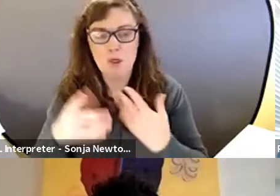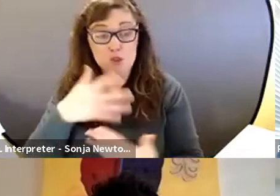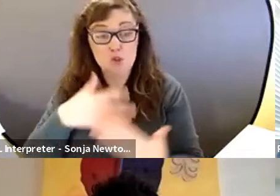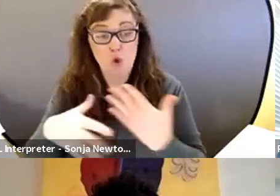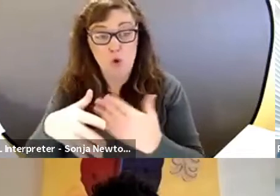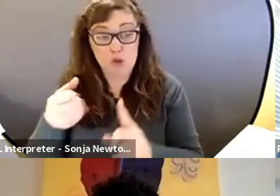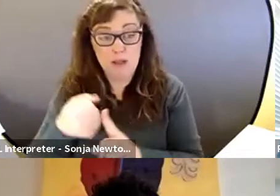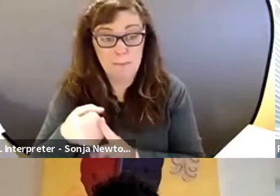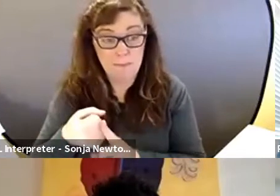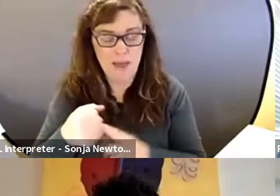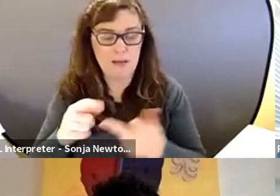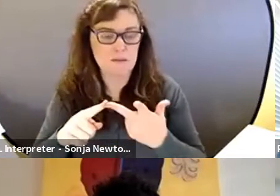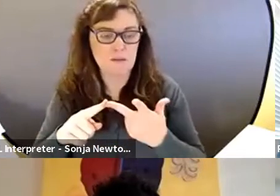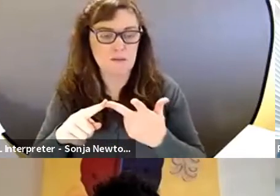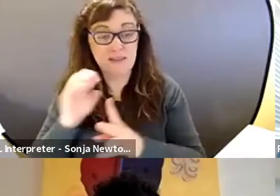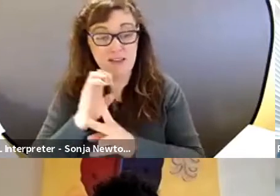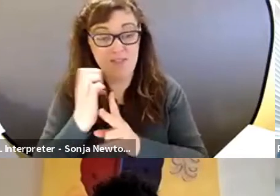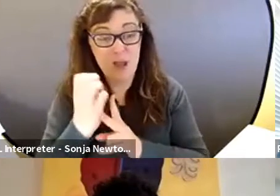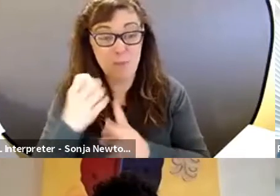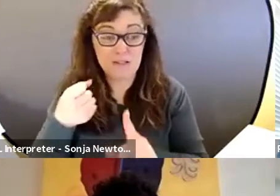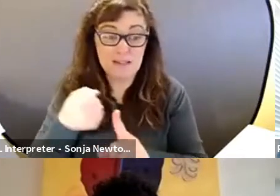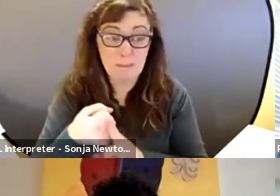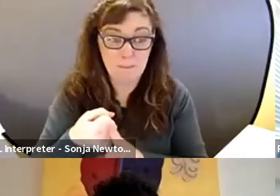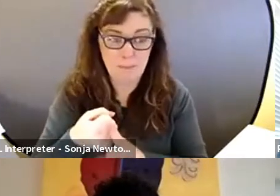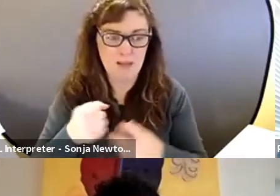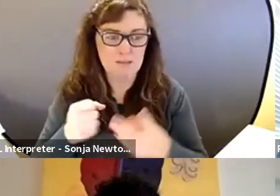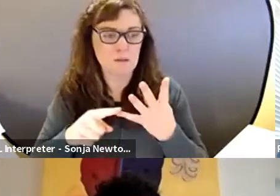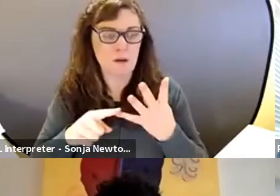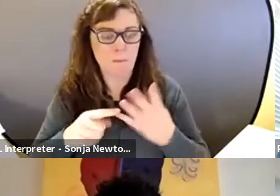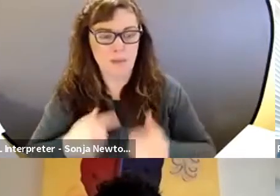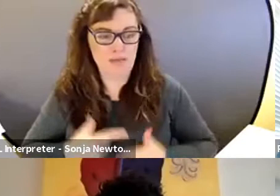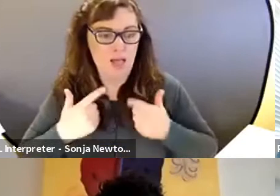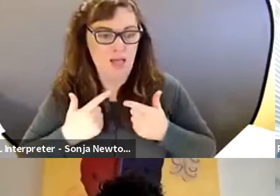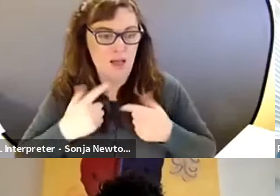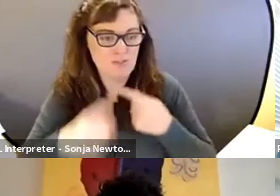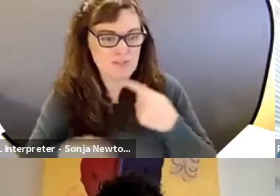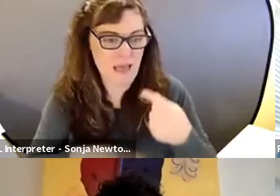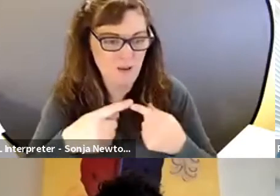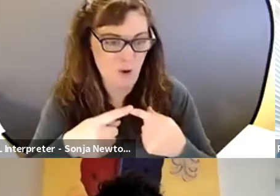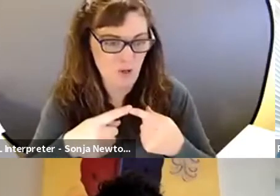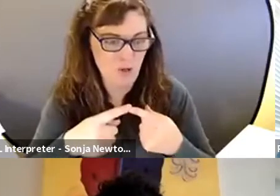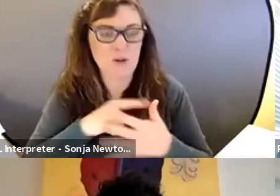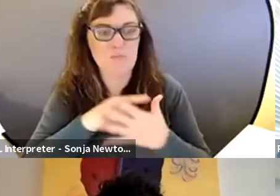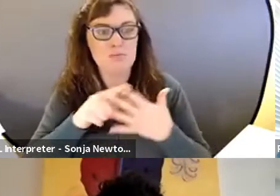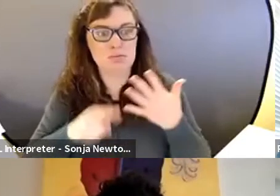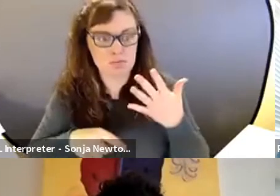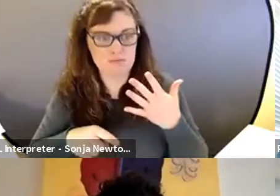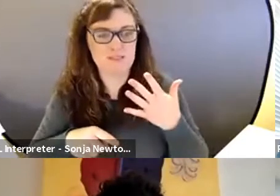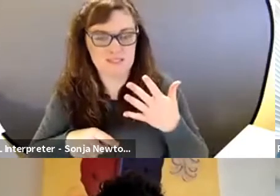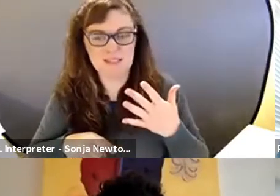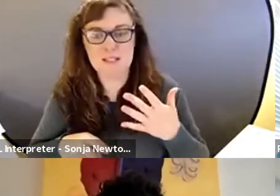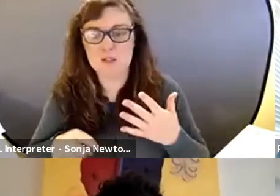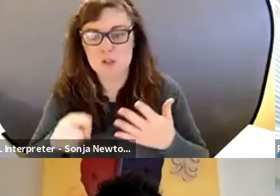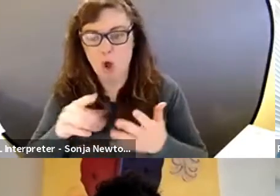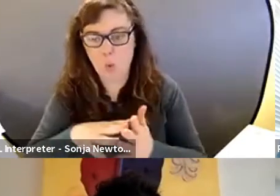impact of our work, and also the life cycle of the things that we produce. So students that are trained in industrial design are learning